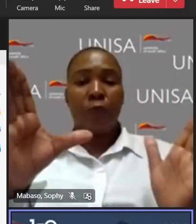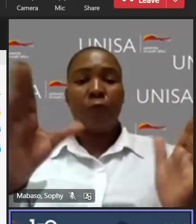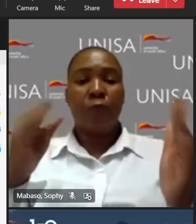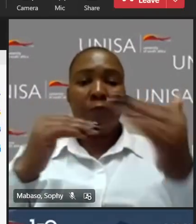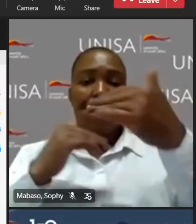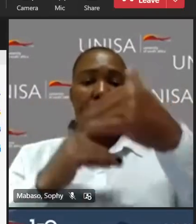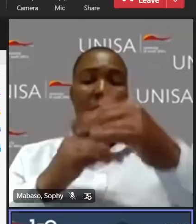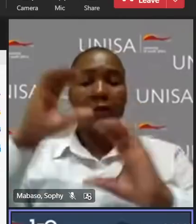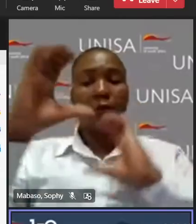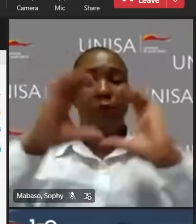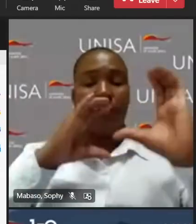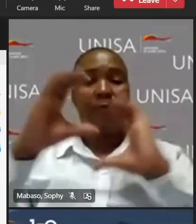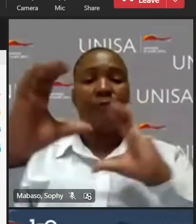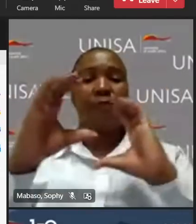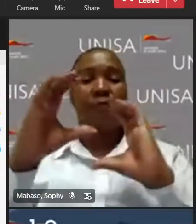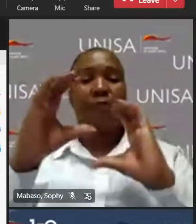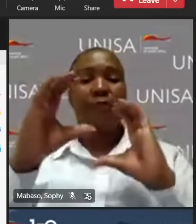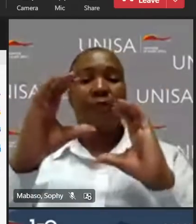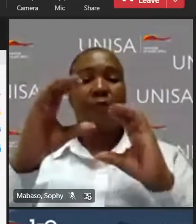answer